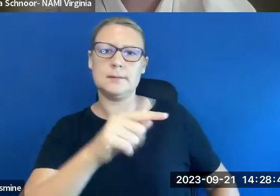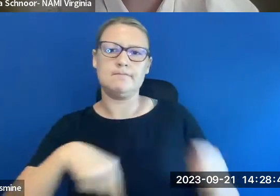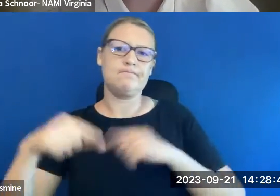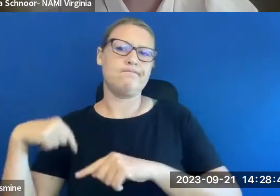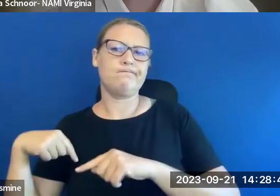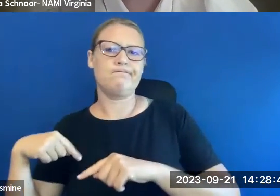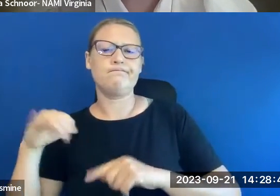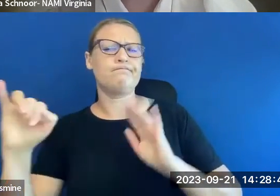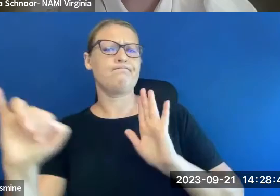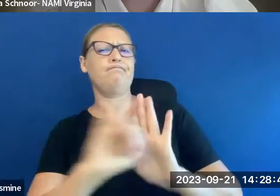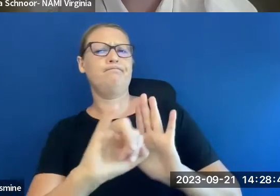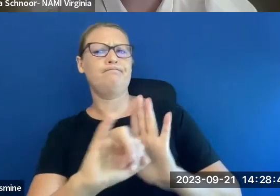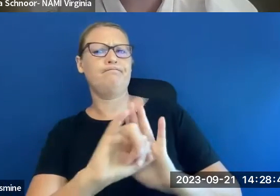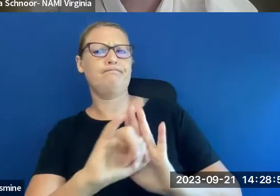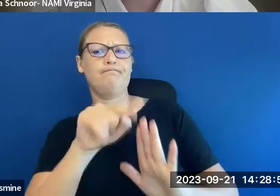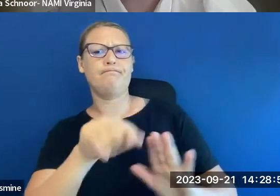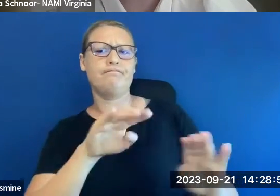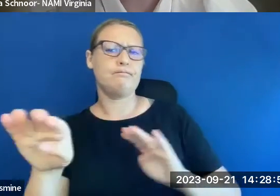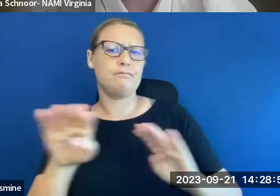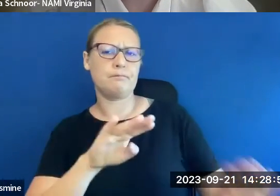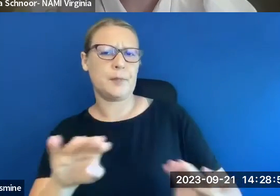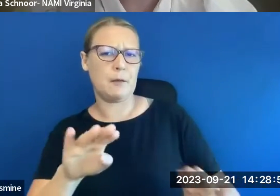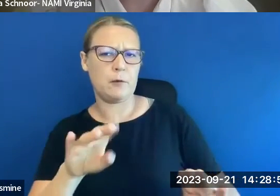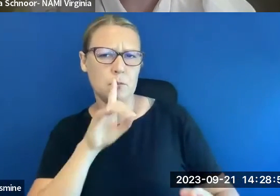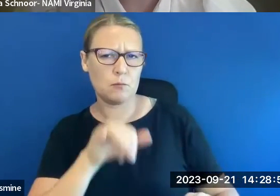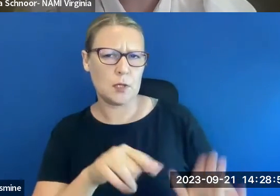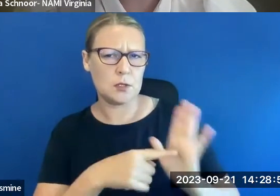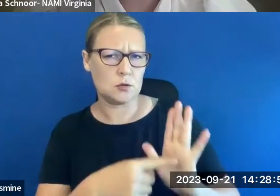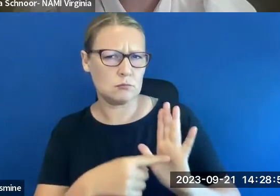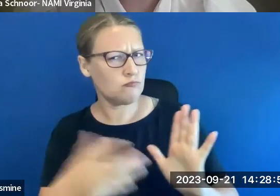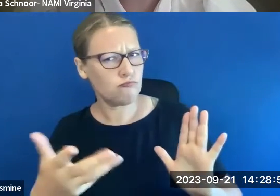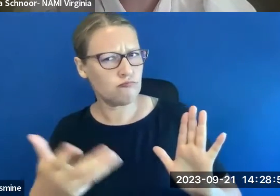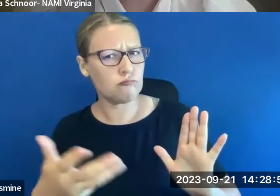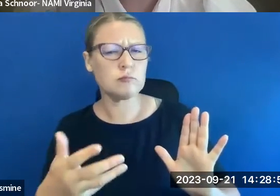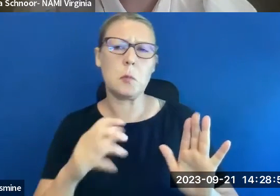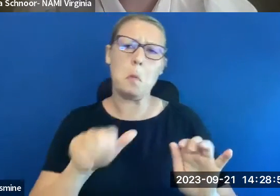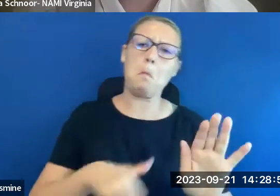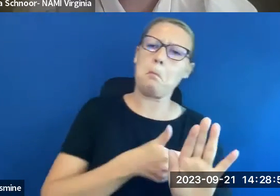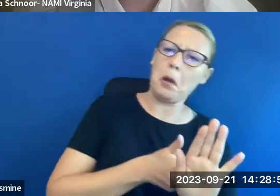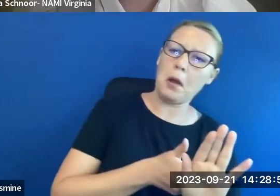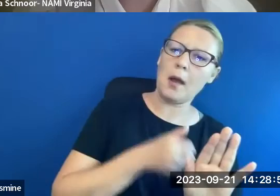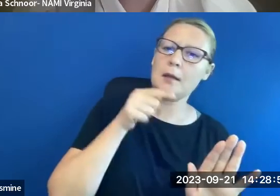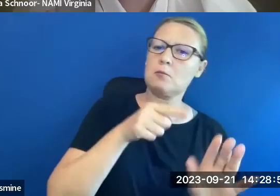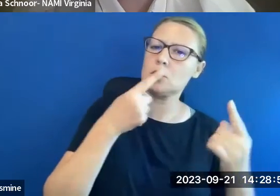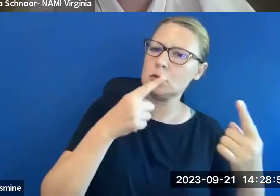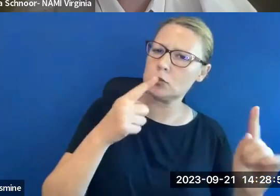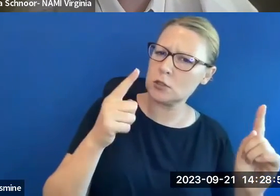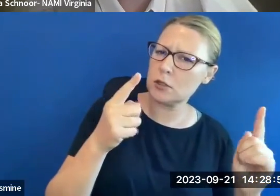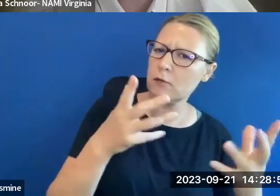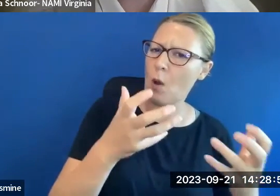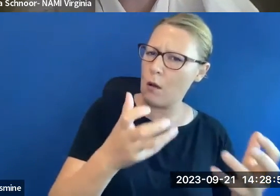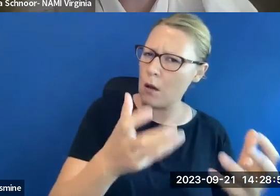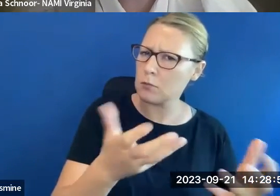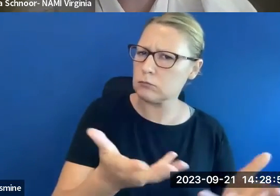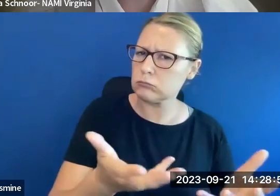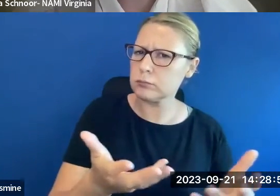identify what that behavior is actually stating. What are they trying to achieve? And we